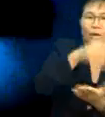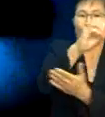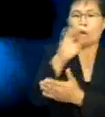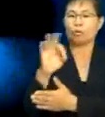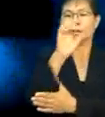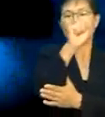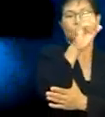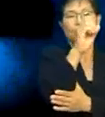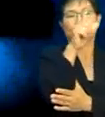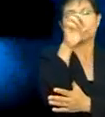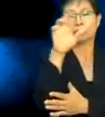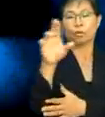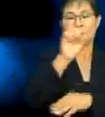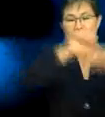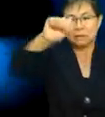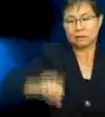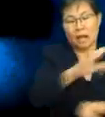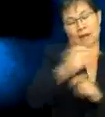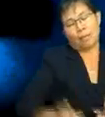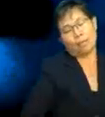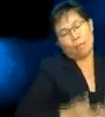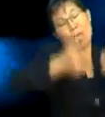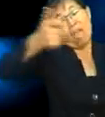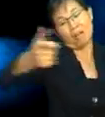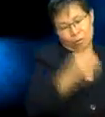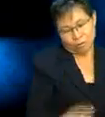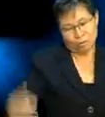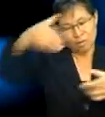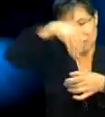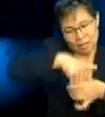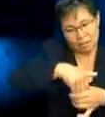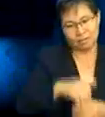the solar system and is the biggest object in it.